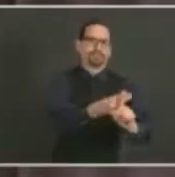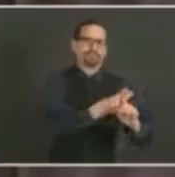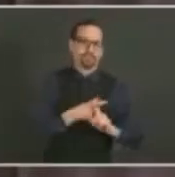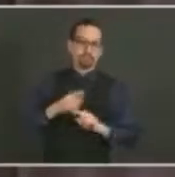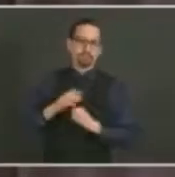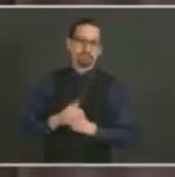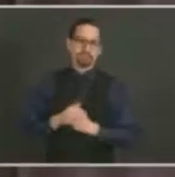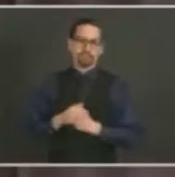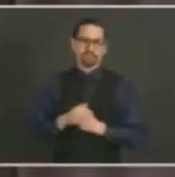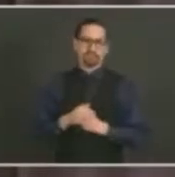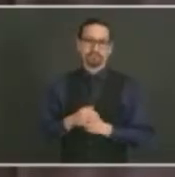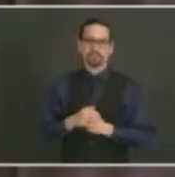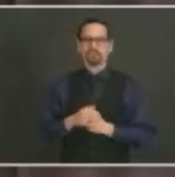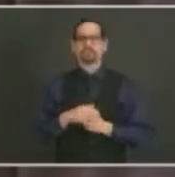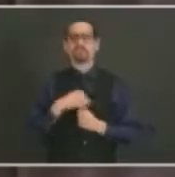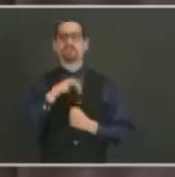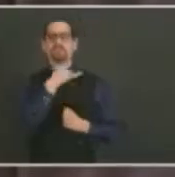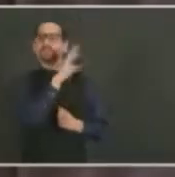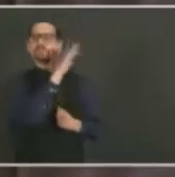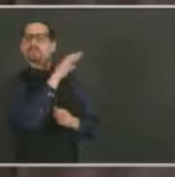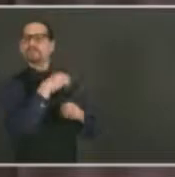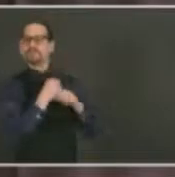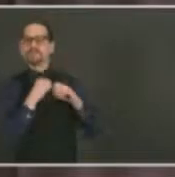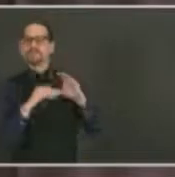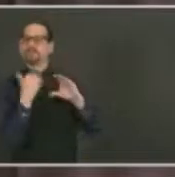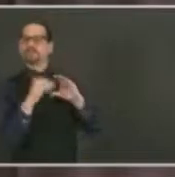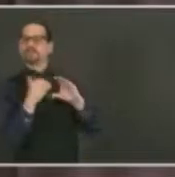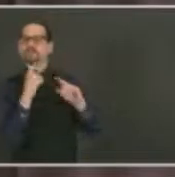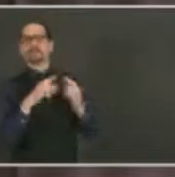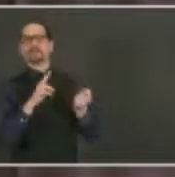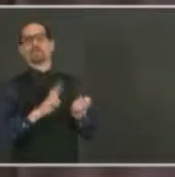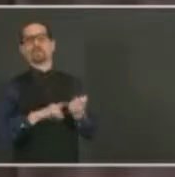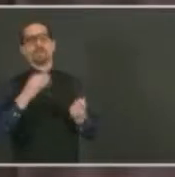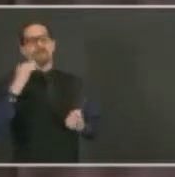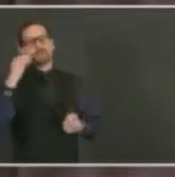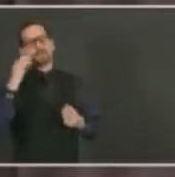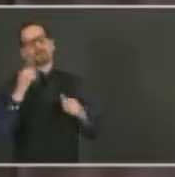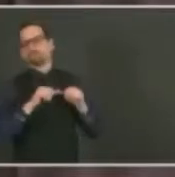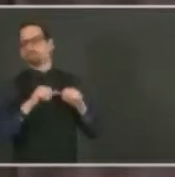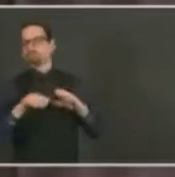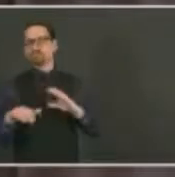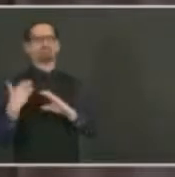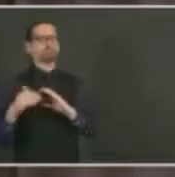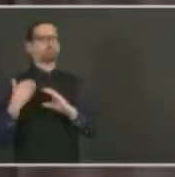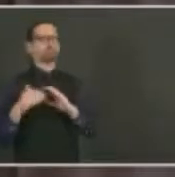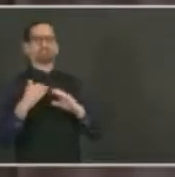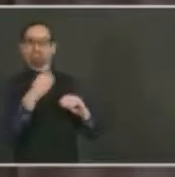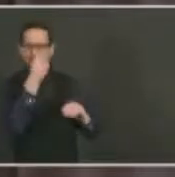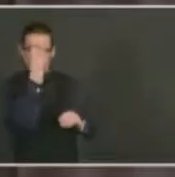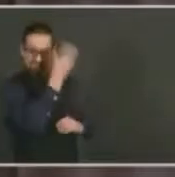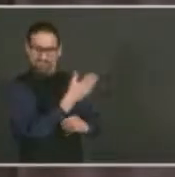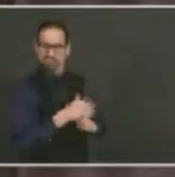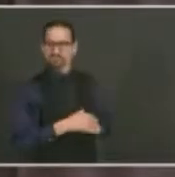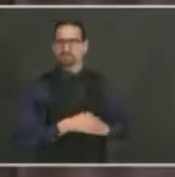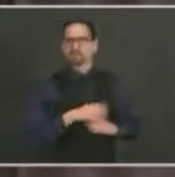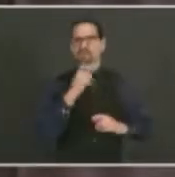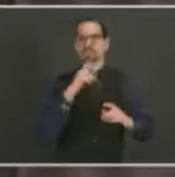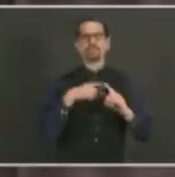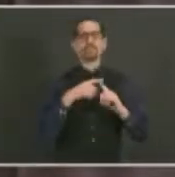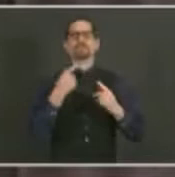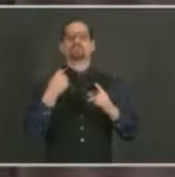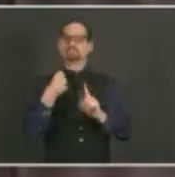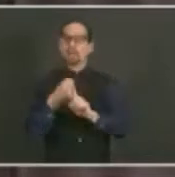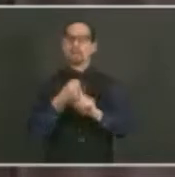well. A lot of email about nursing homes. And given the fact that everybody's been vaccinated and the front care workers, have you had